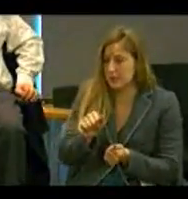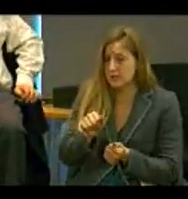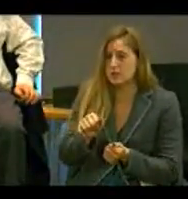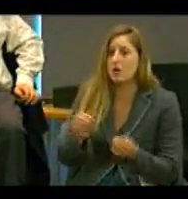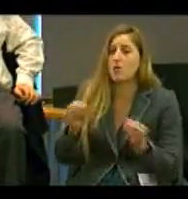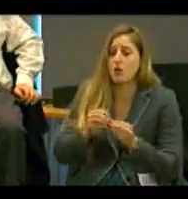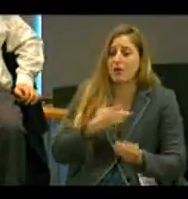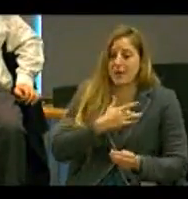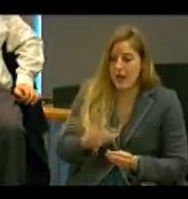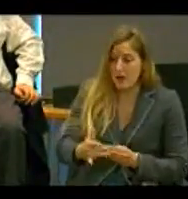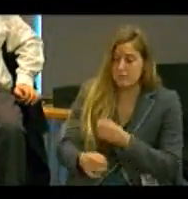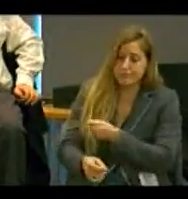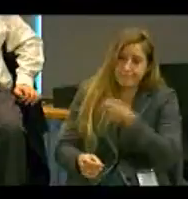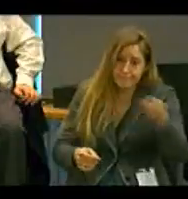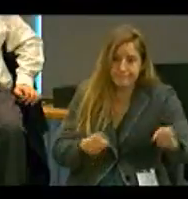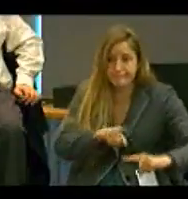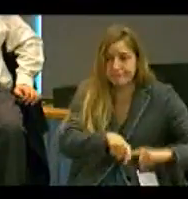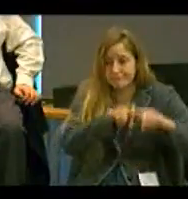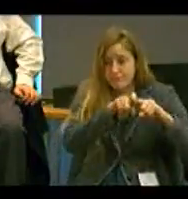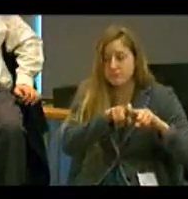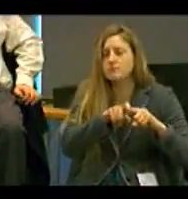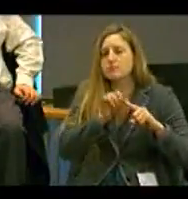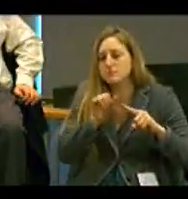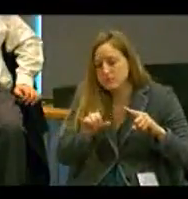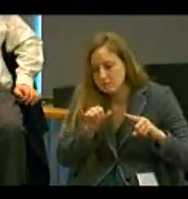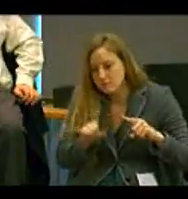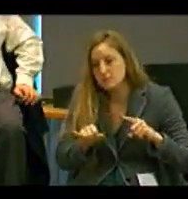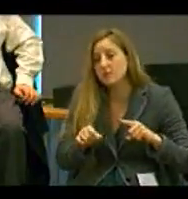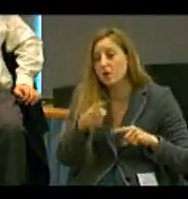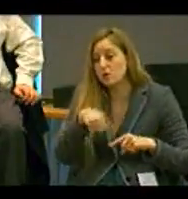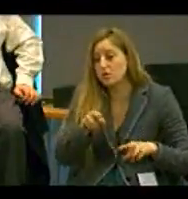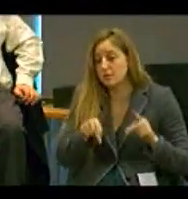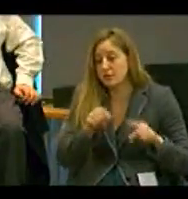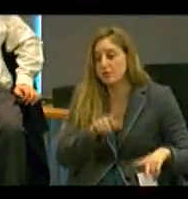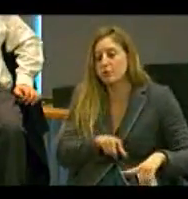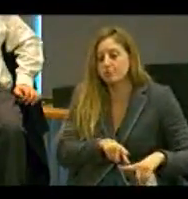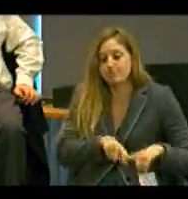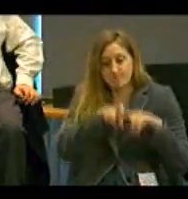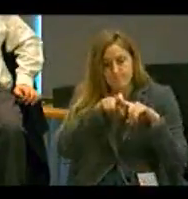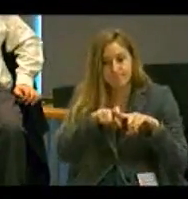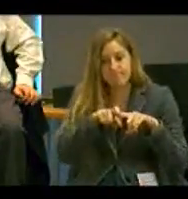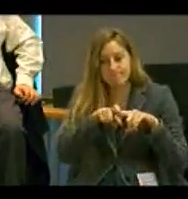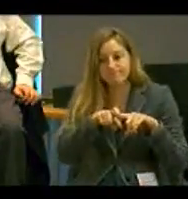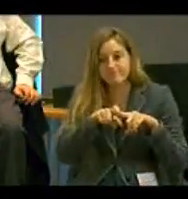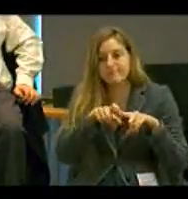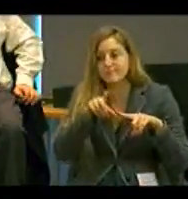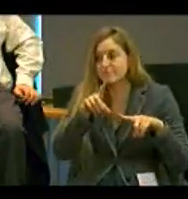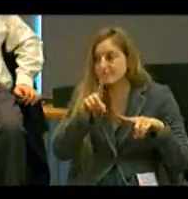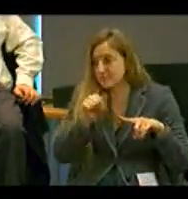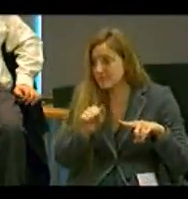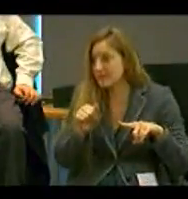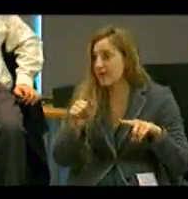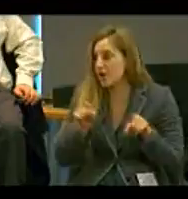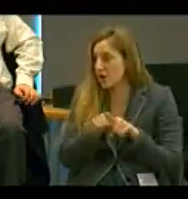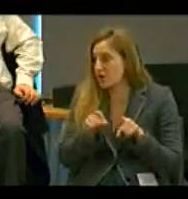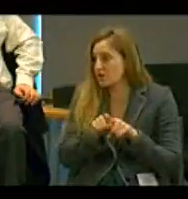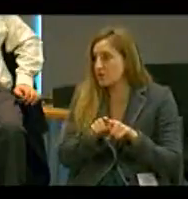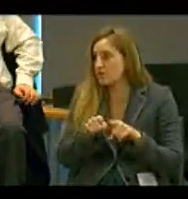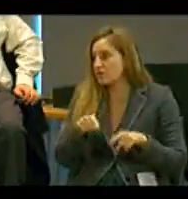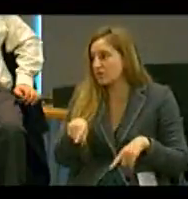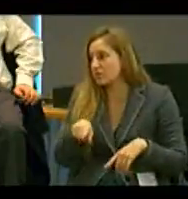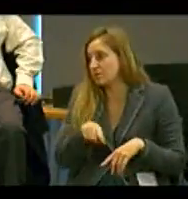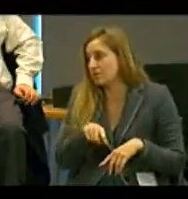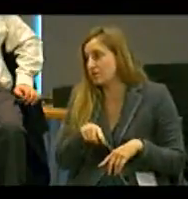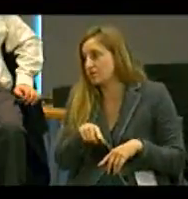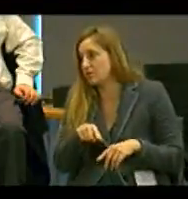not observe that among children with disabilities, those who are racial or ethnic minorities are more likely to be suspended. Does anyone have any empirical data